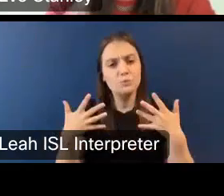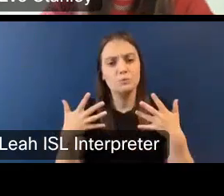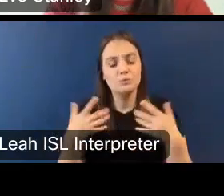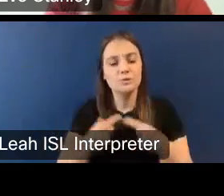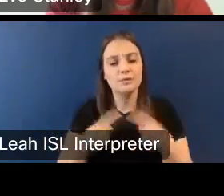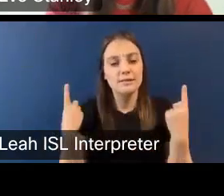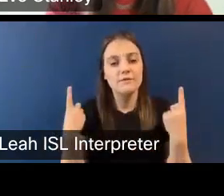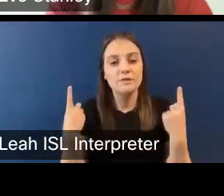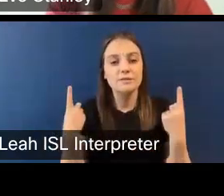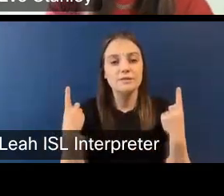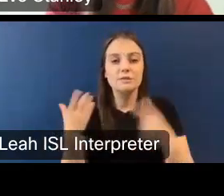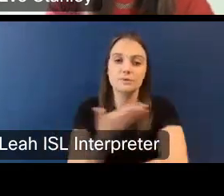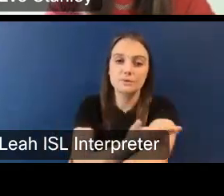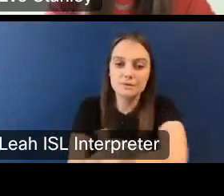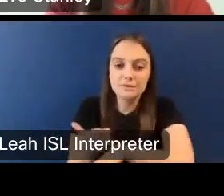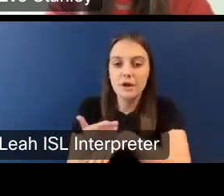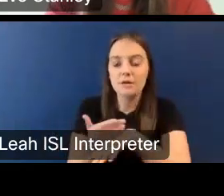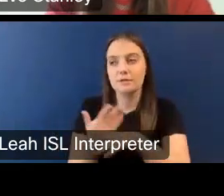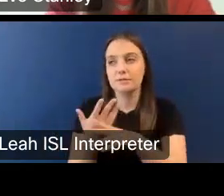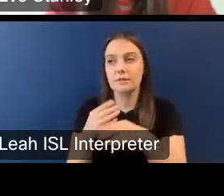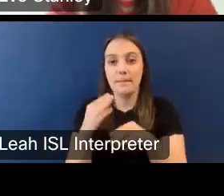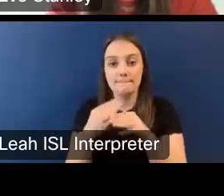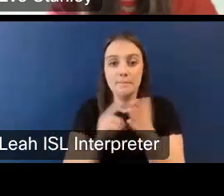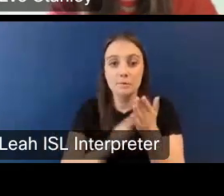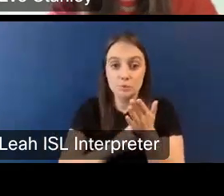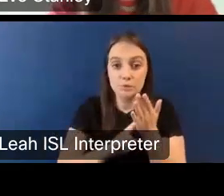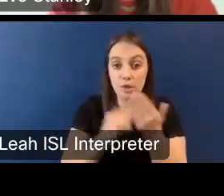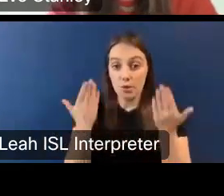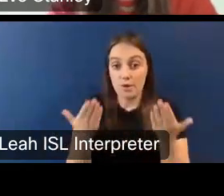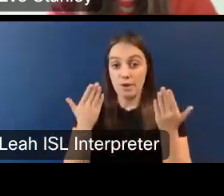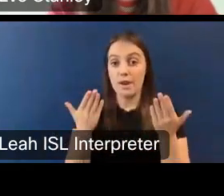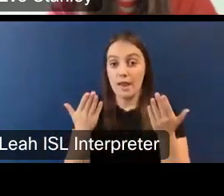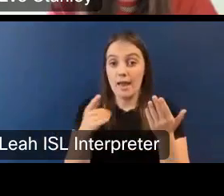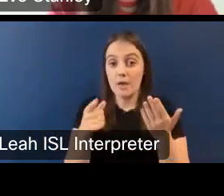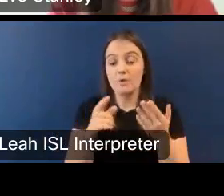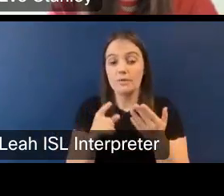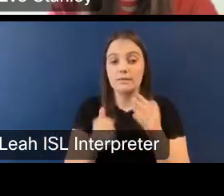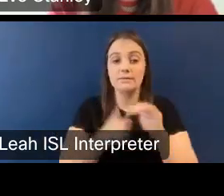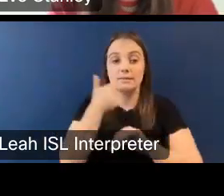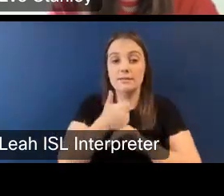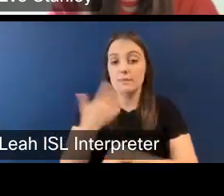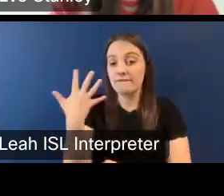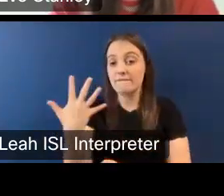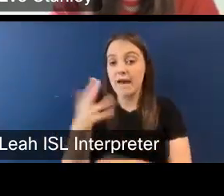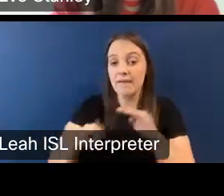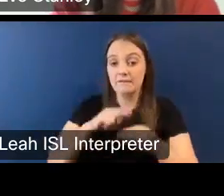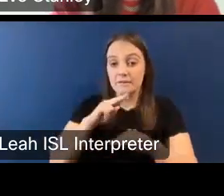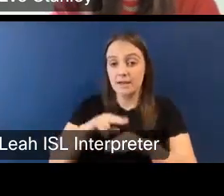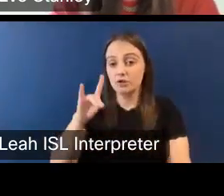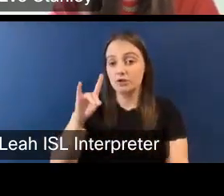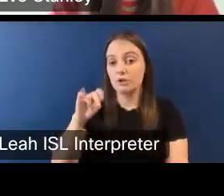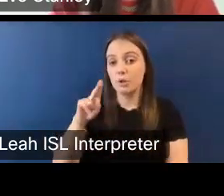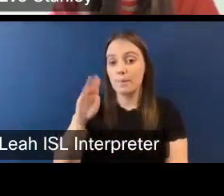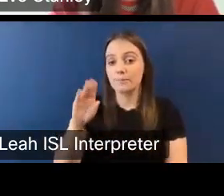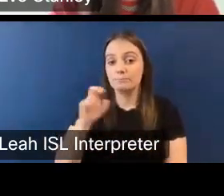the initial mothers who were using it, that it's now being scaled to 5 different hubs nationally.